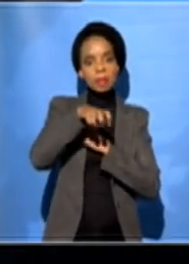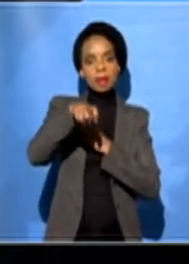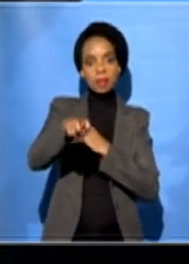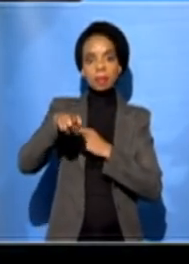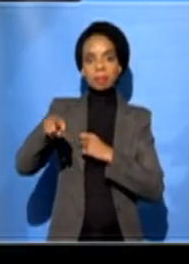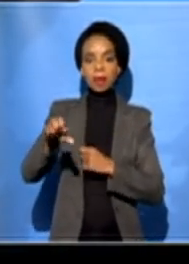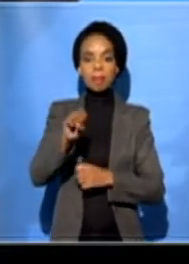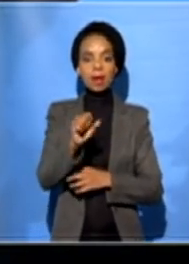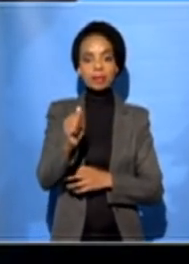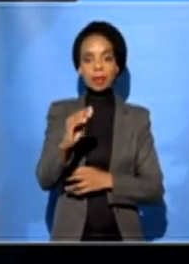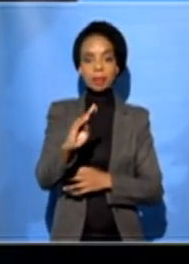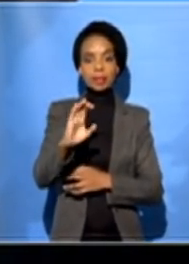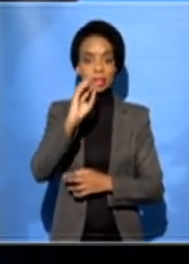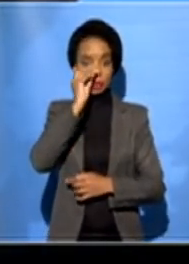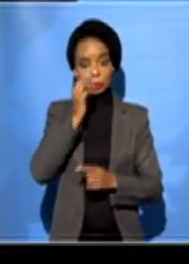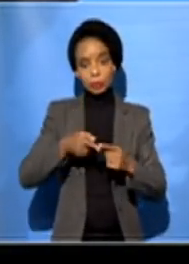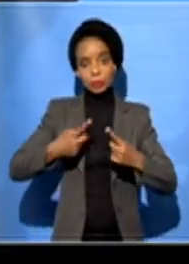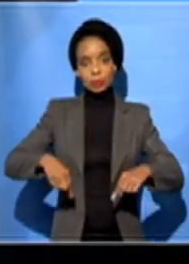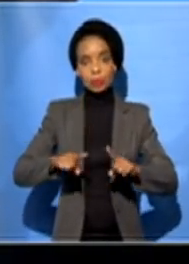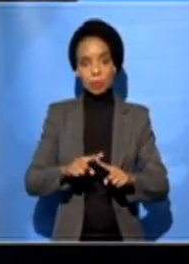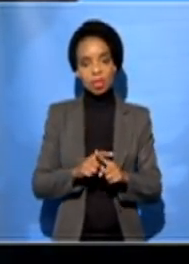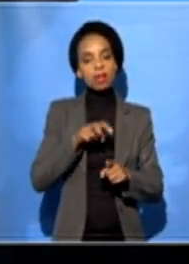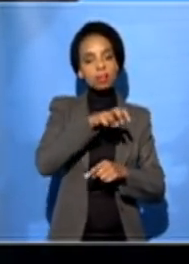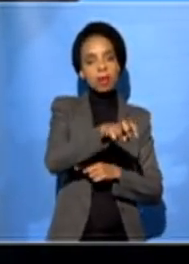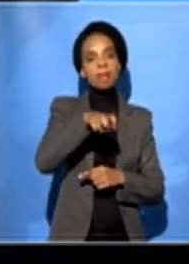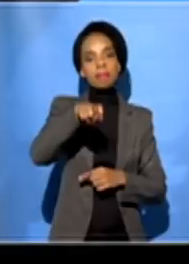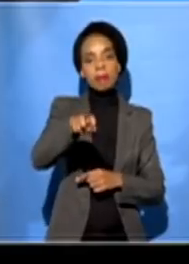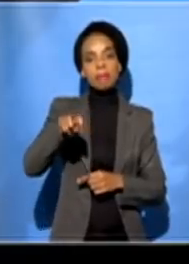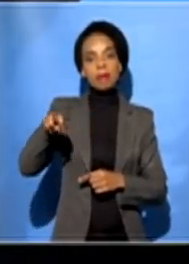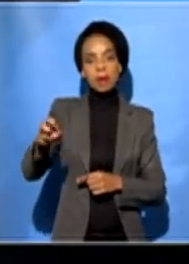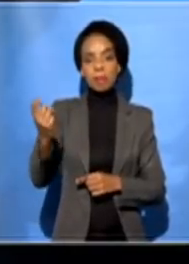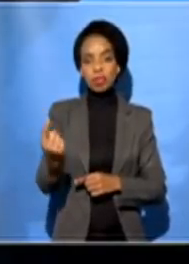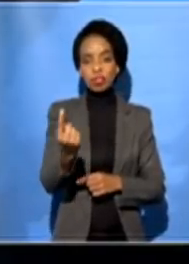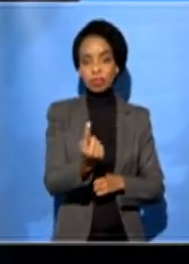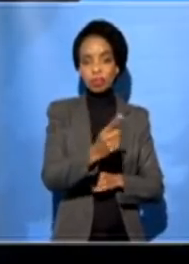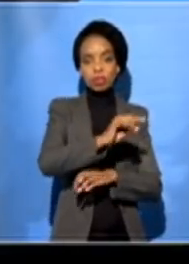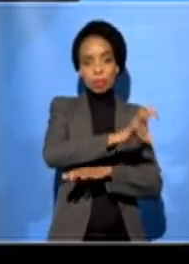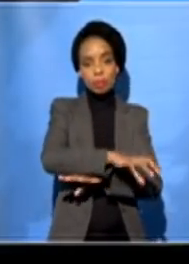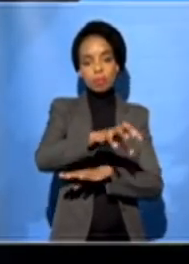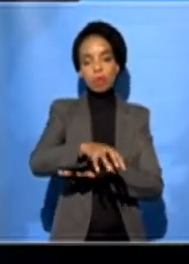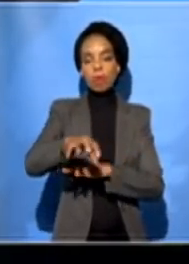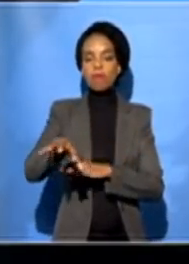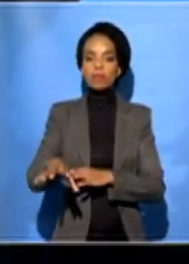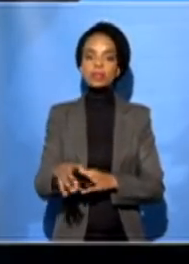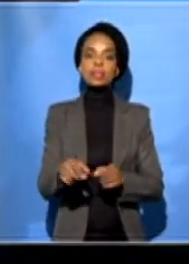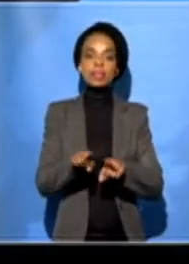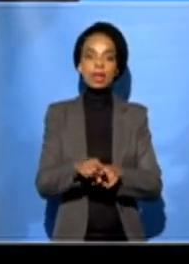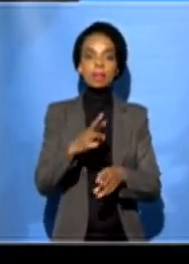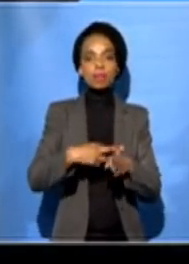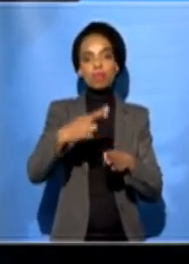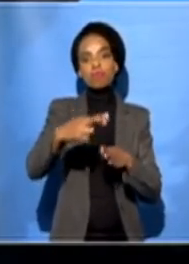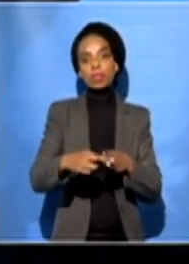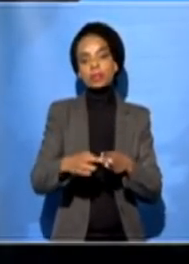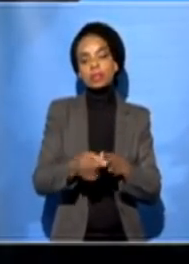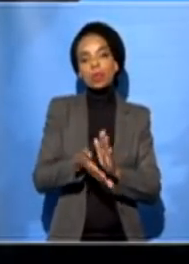News. We've fanned out across South Africa live from each and every province, and of course the Results Operations